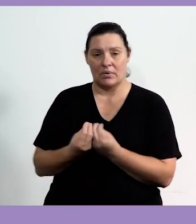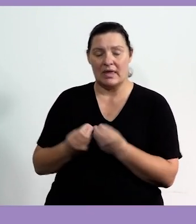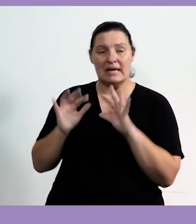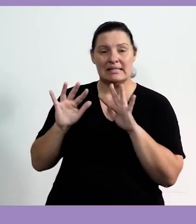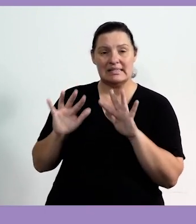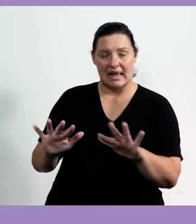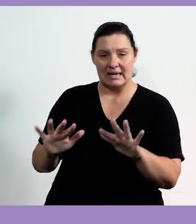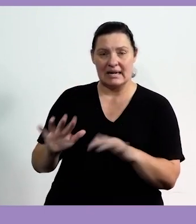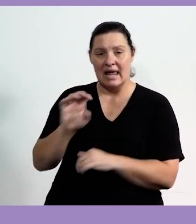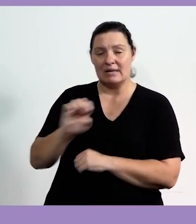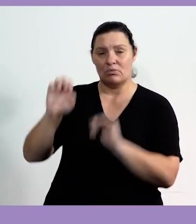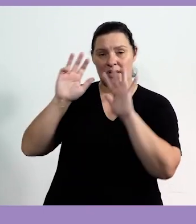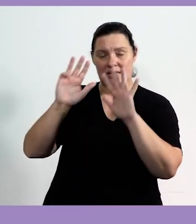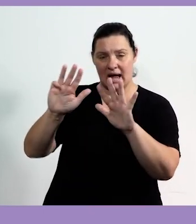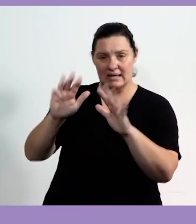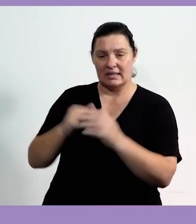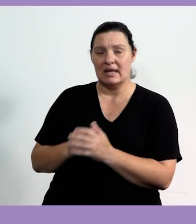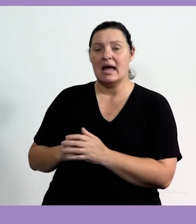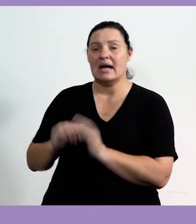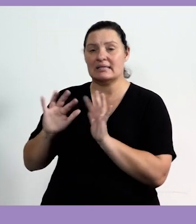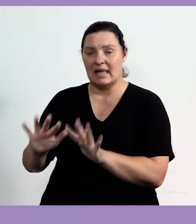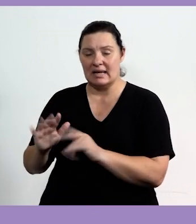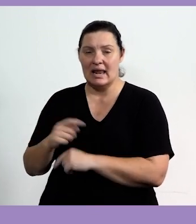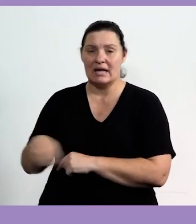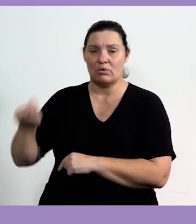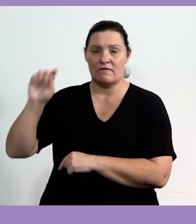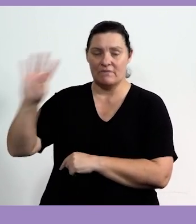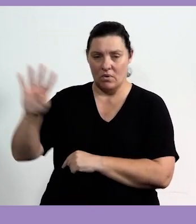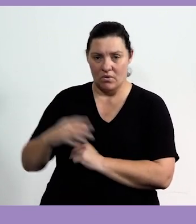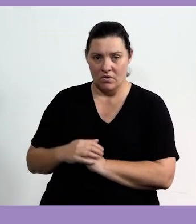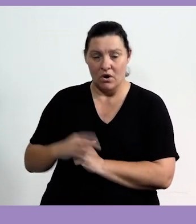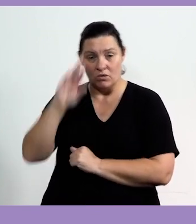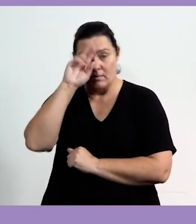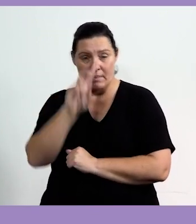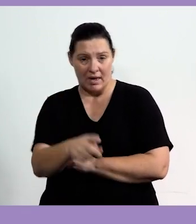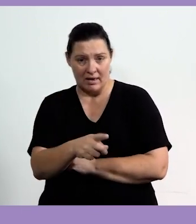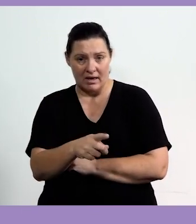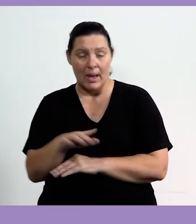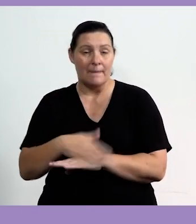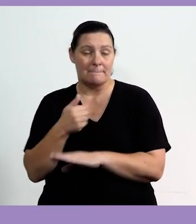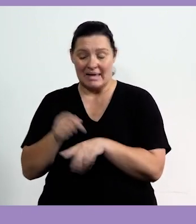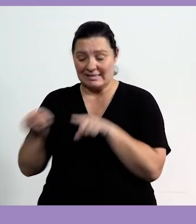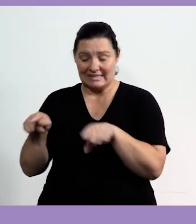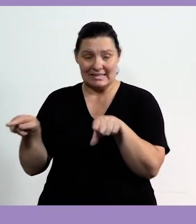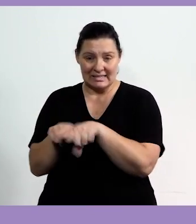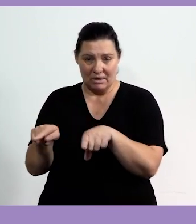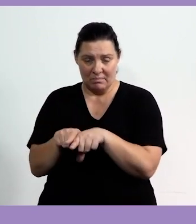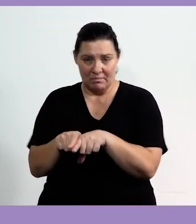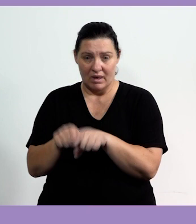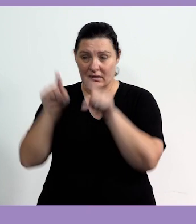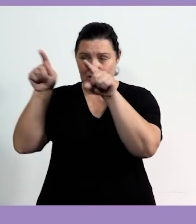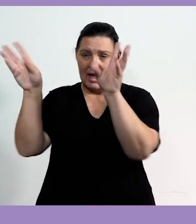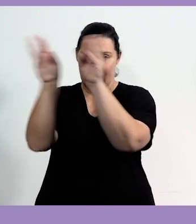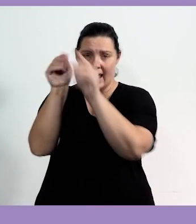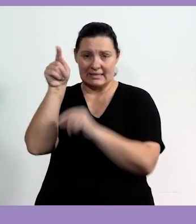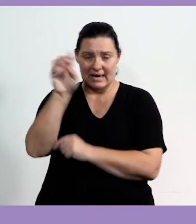to multiply that with 10 exponent 9 and 10 exponent 4. So remember, when bases are